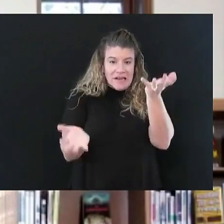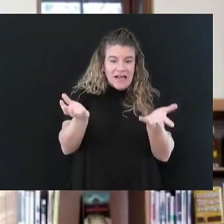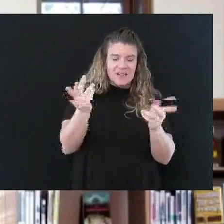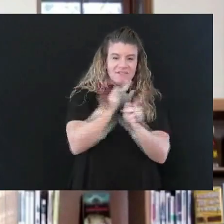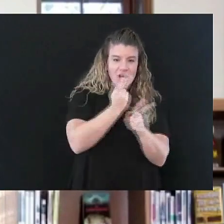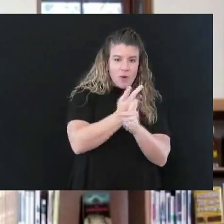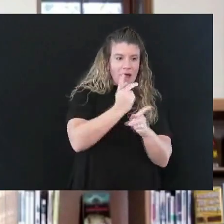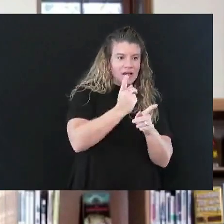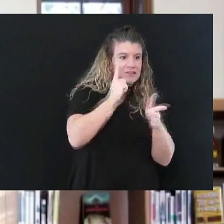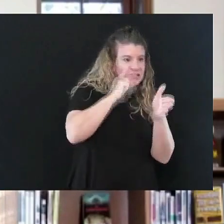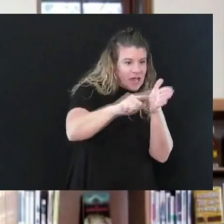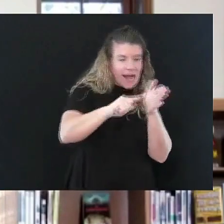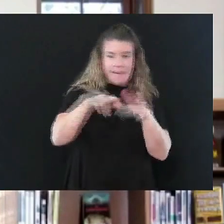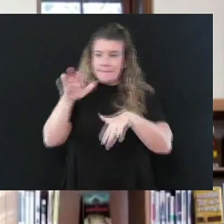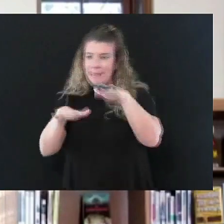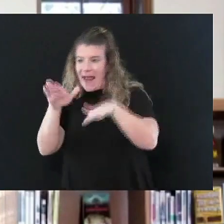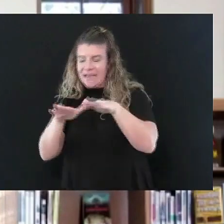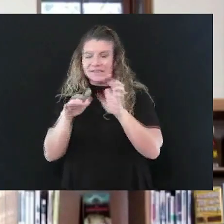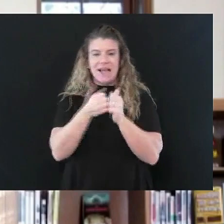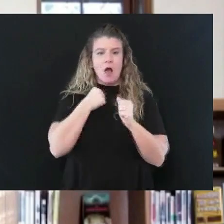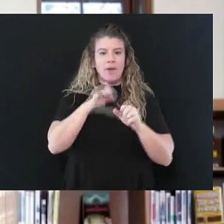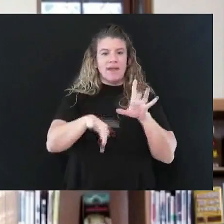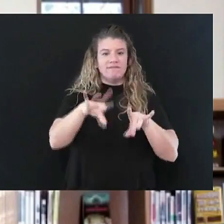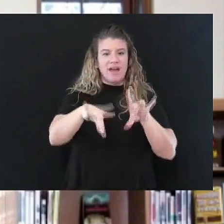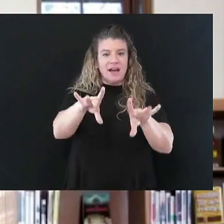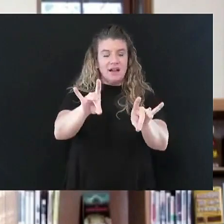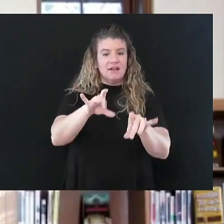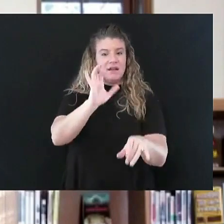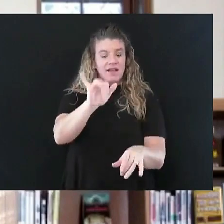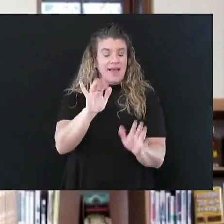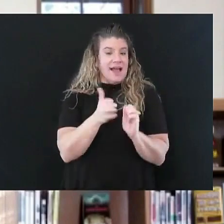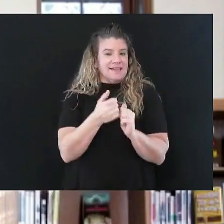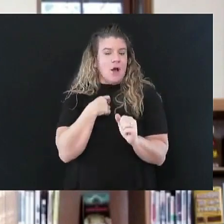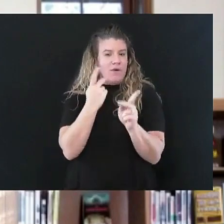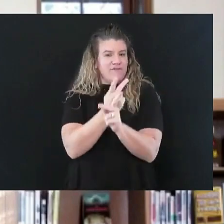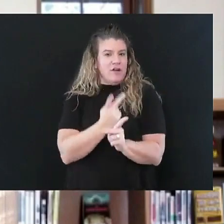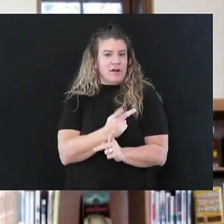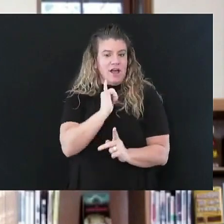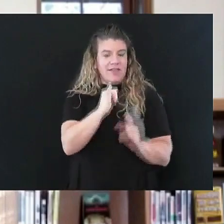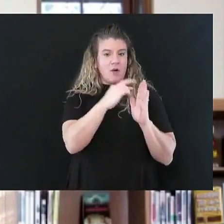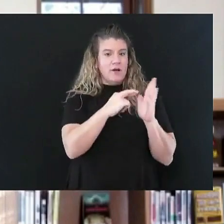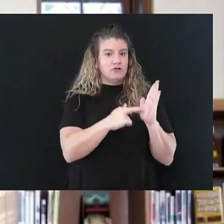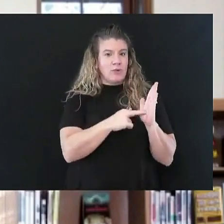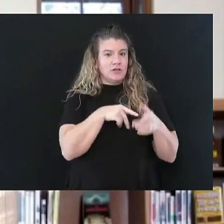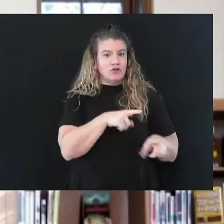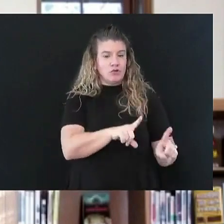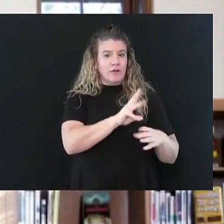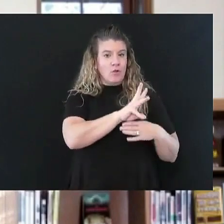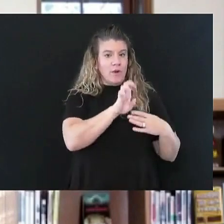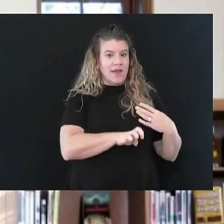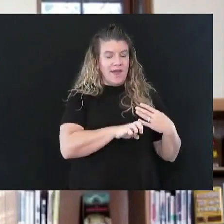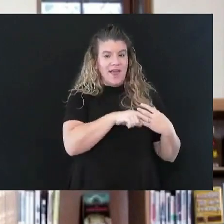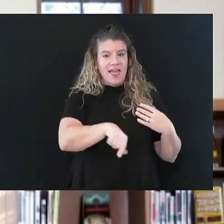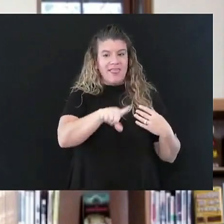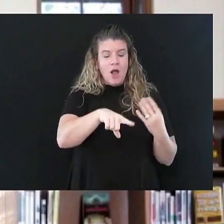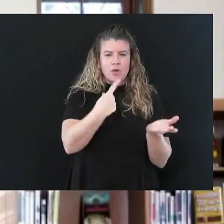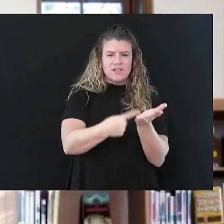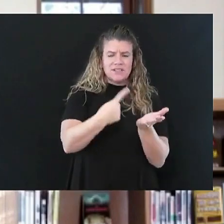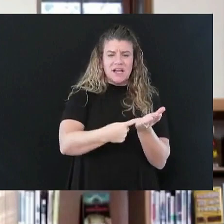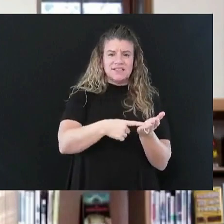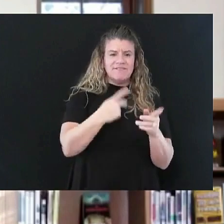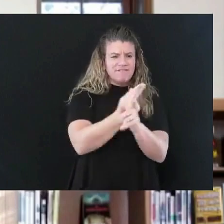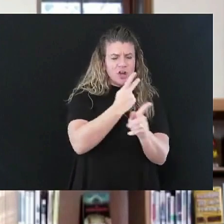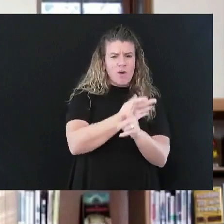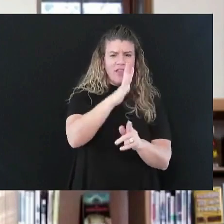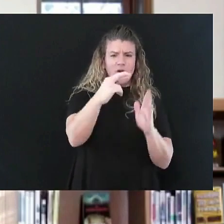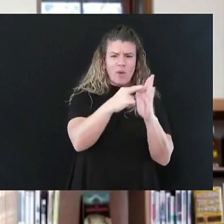we can find them, which is how we did at vital registration over the weekend. They were going over the records, they